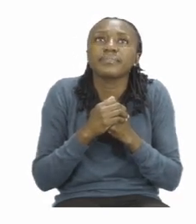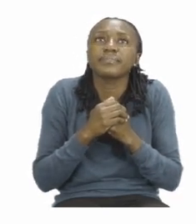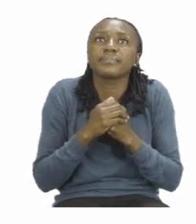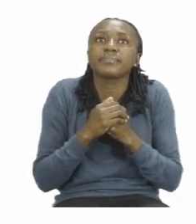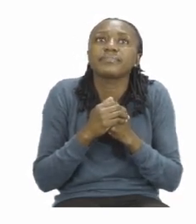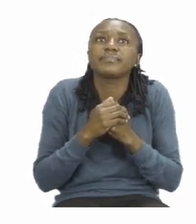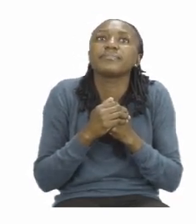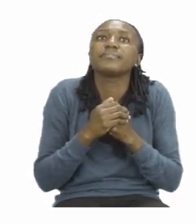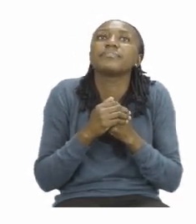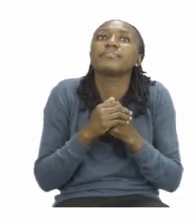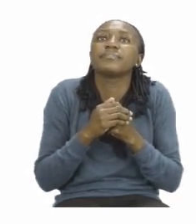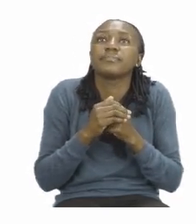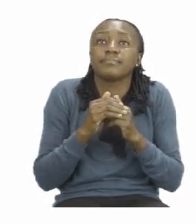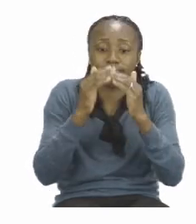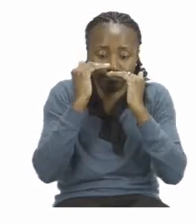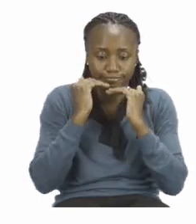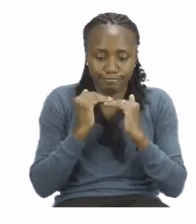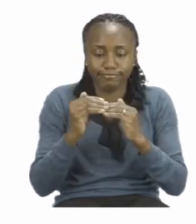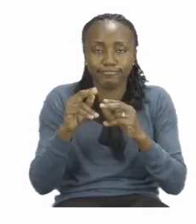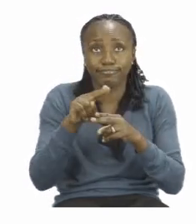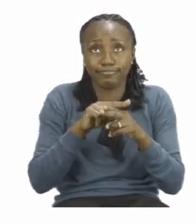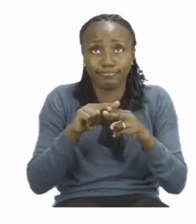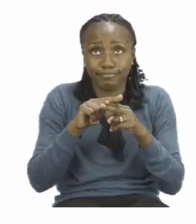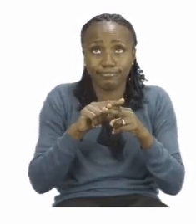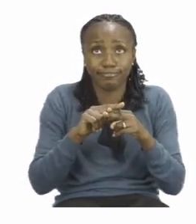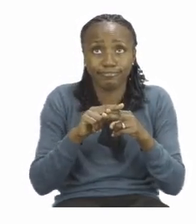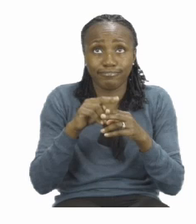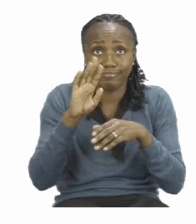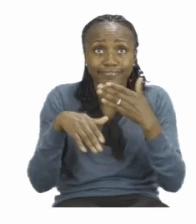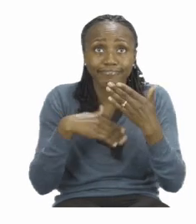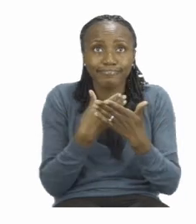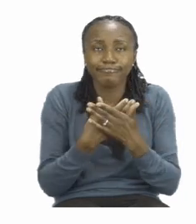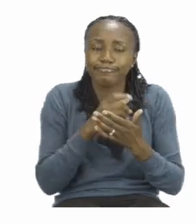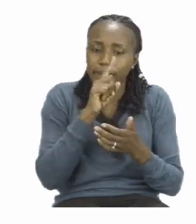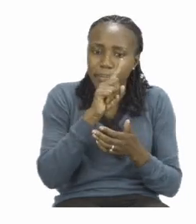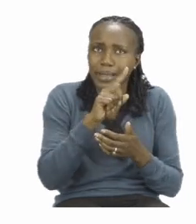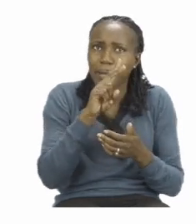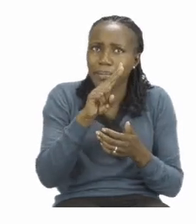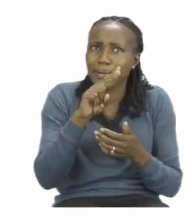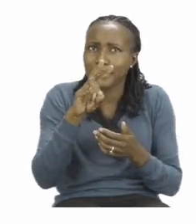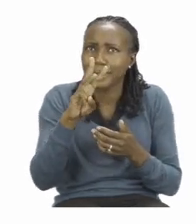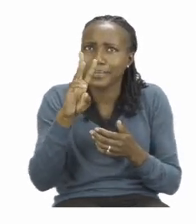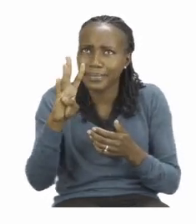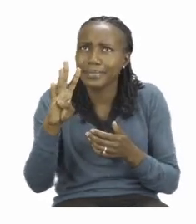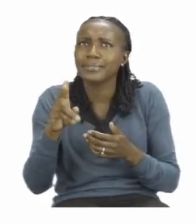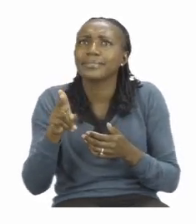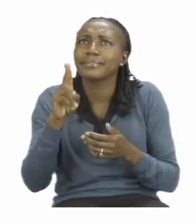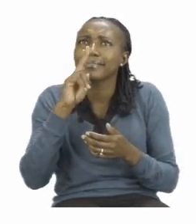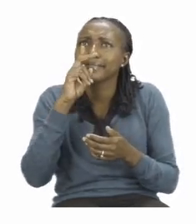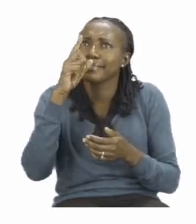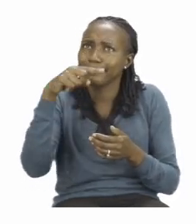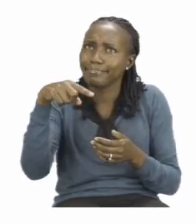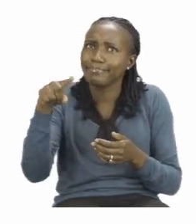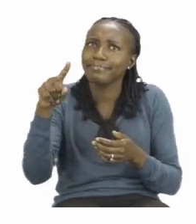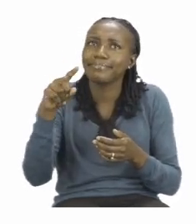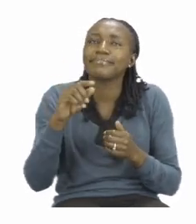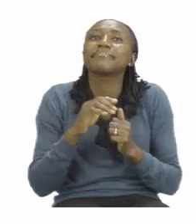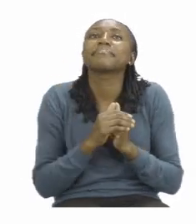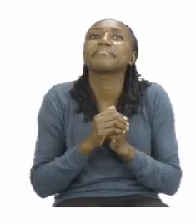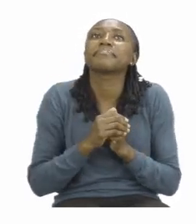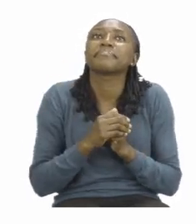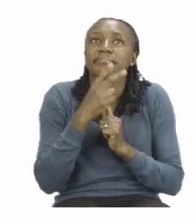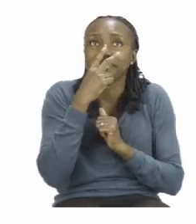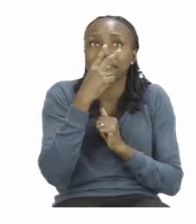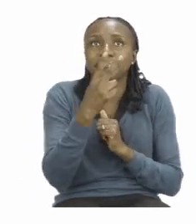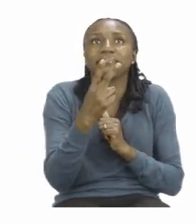picture to help us count so that we get the correct answers. So, let's take a look at the